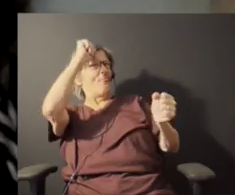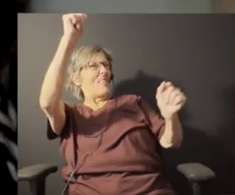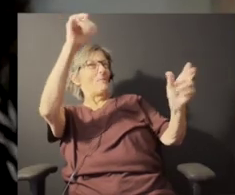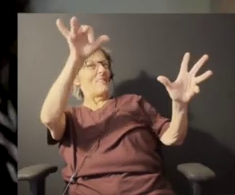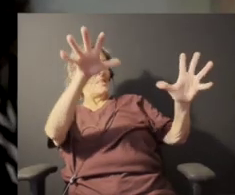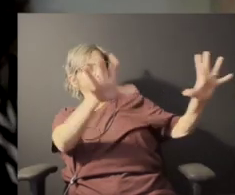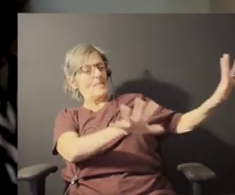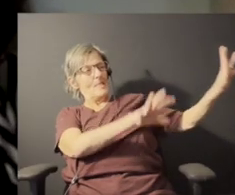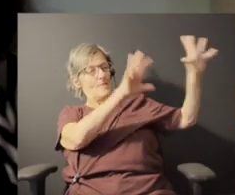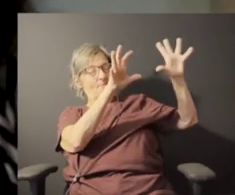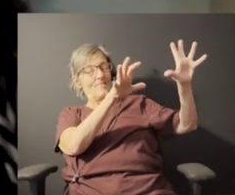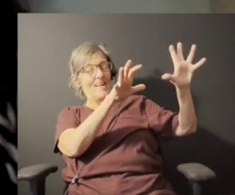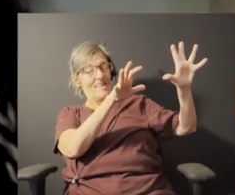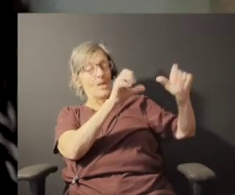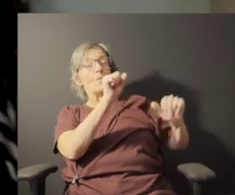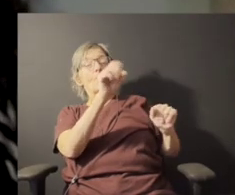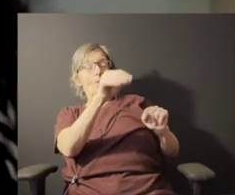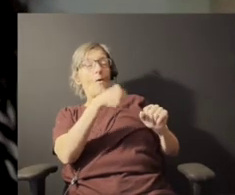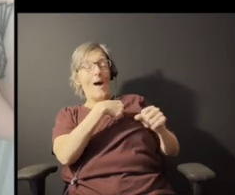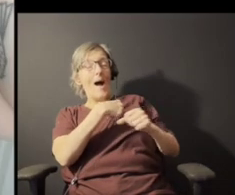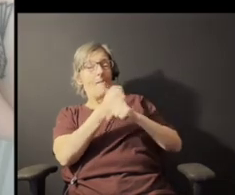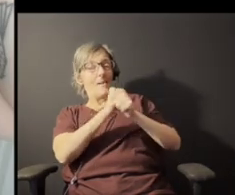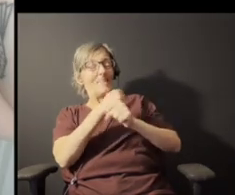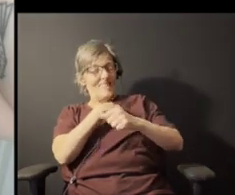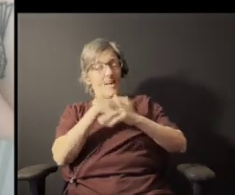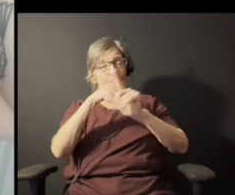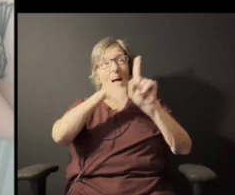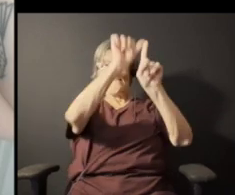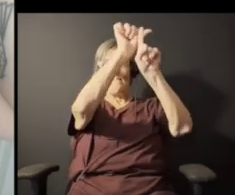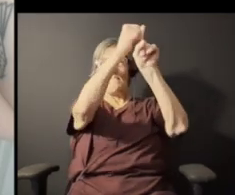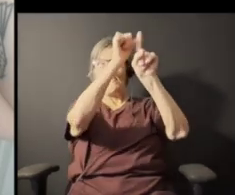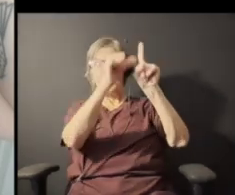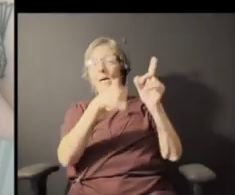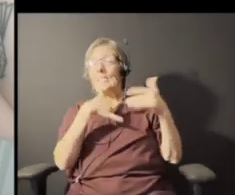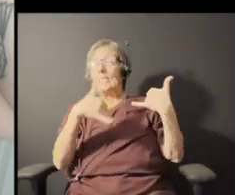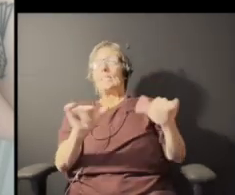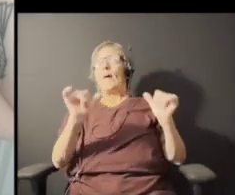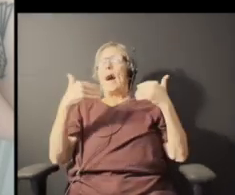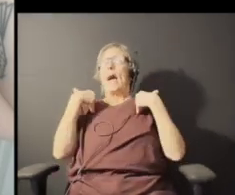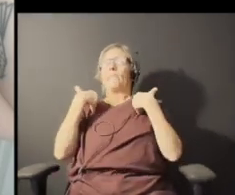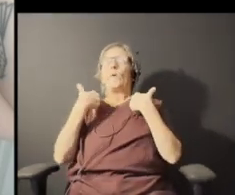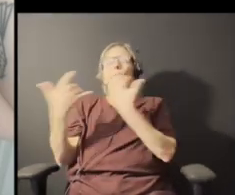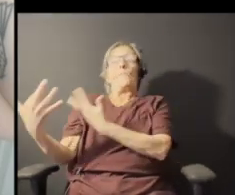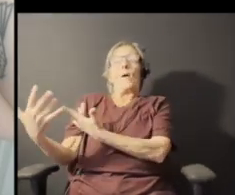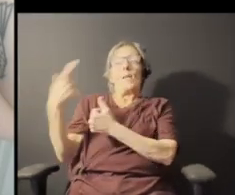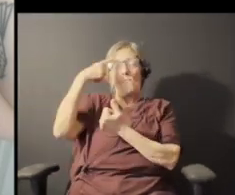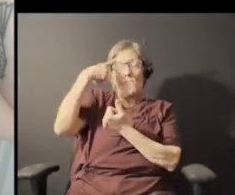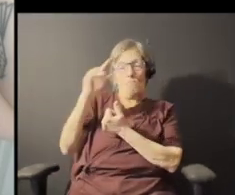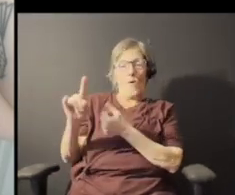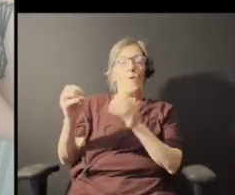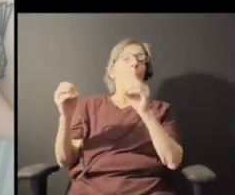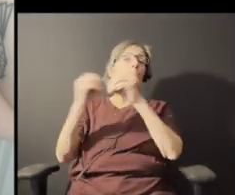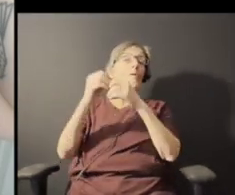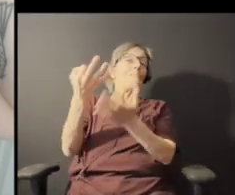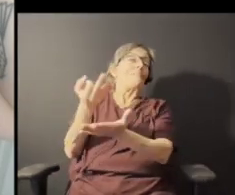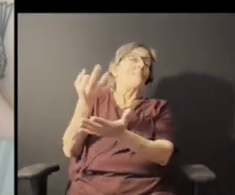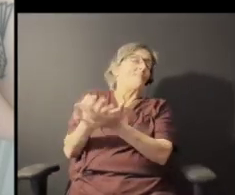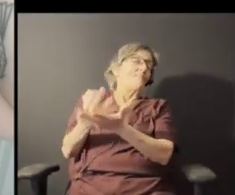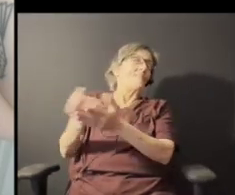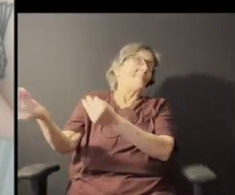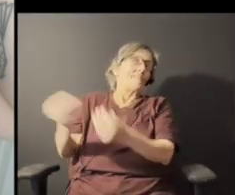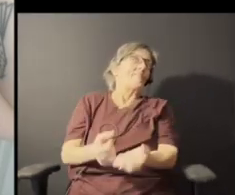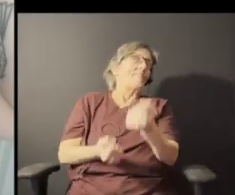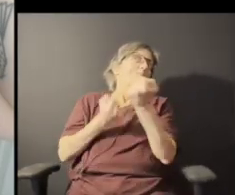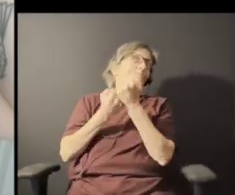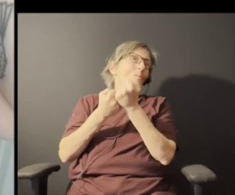series. And so I've got it mostly sculpted. I'm waiting for more funds to come in so